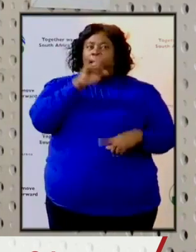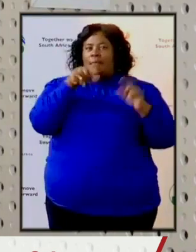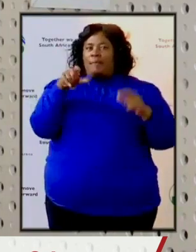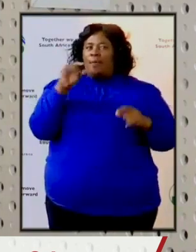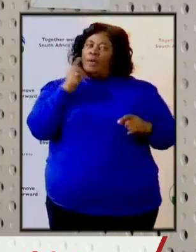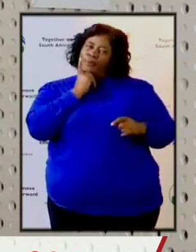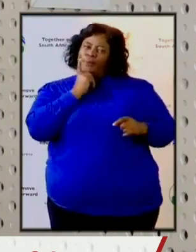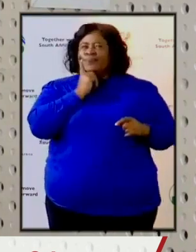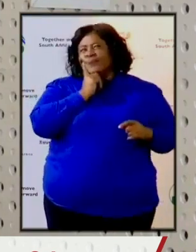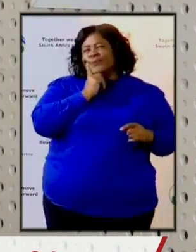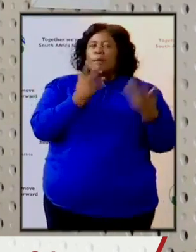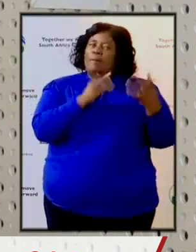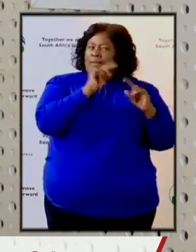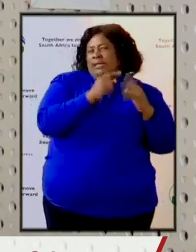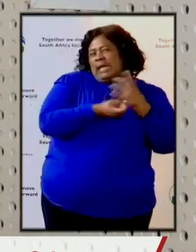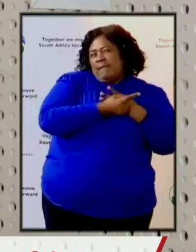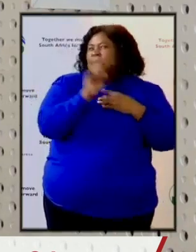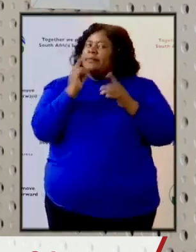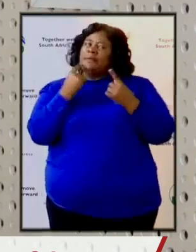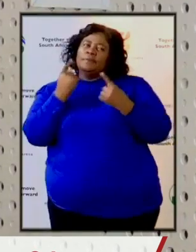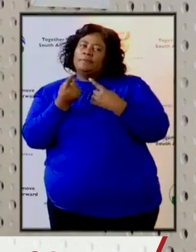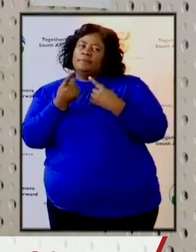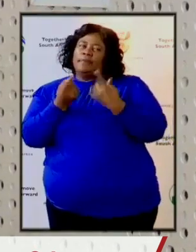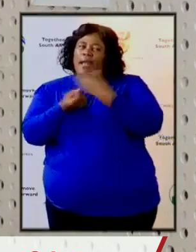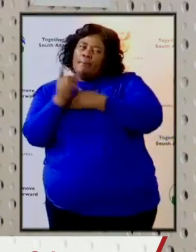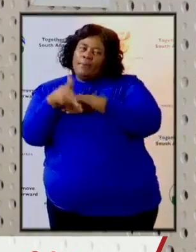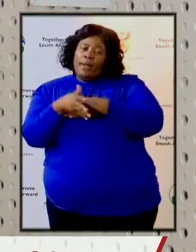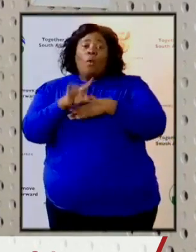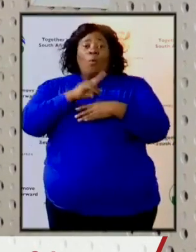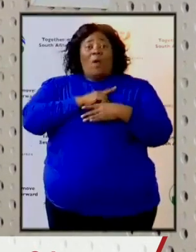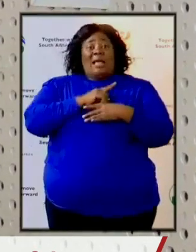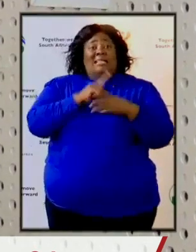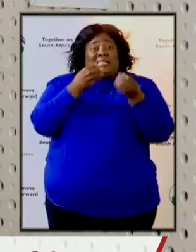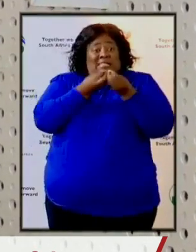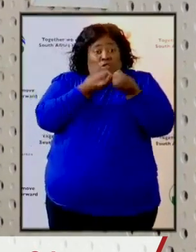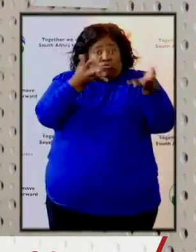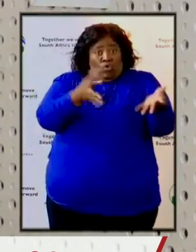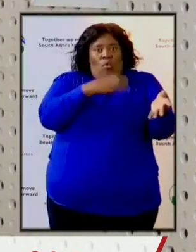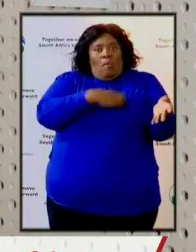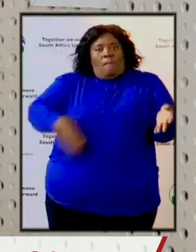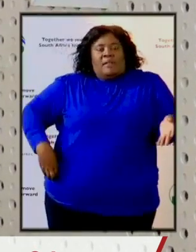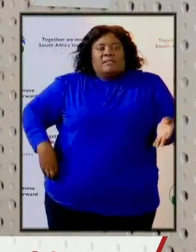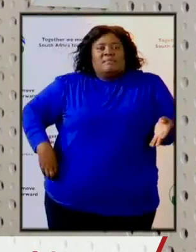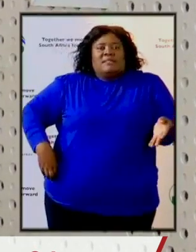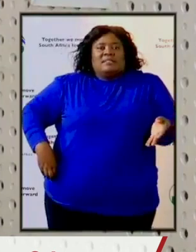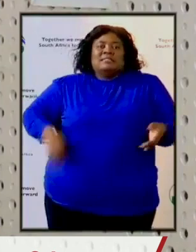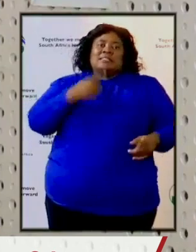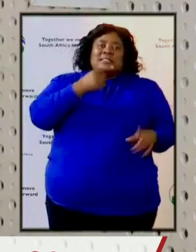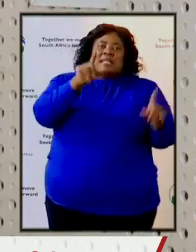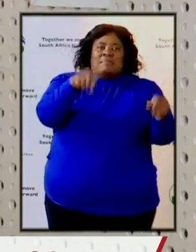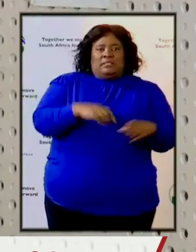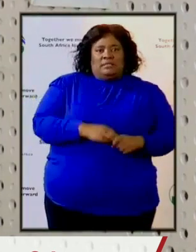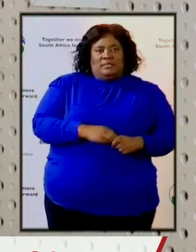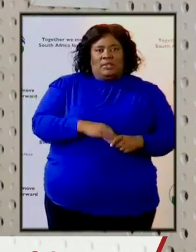writing articles and making announcements that are supposed to be made by the president and so forth, and cause general confusion in society.